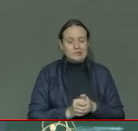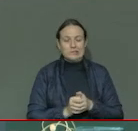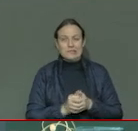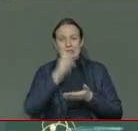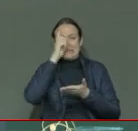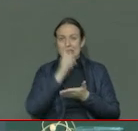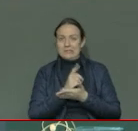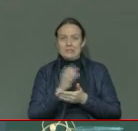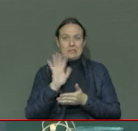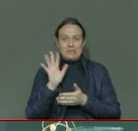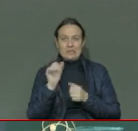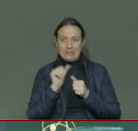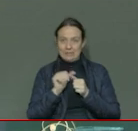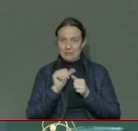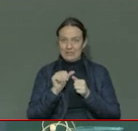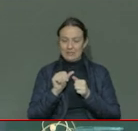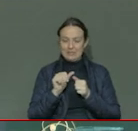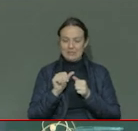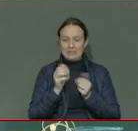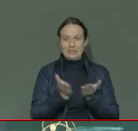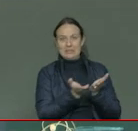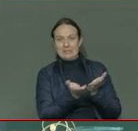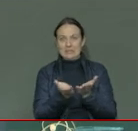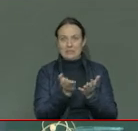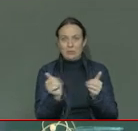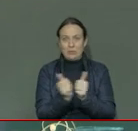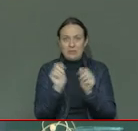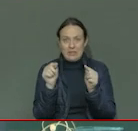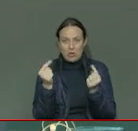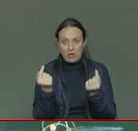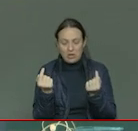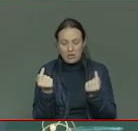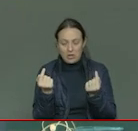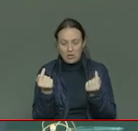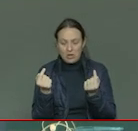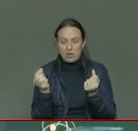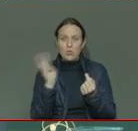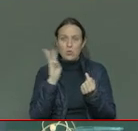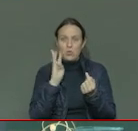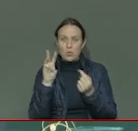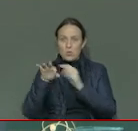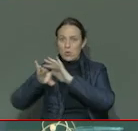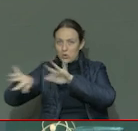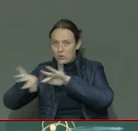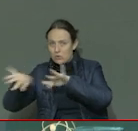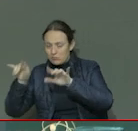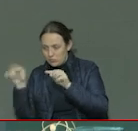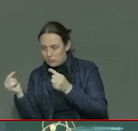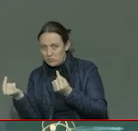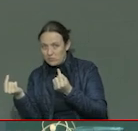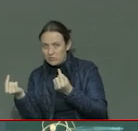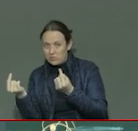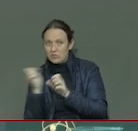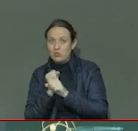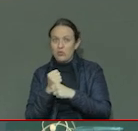decides he can't be on the lifeboat because that tiger will kill him. He can't be in the ocean because the sharks will kill him. So he makes